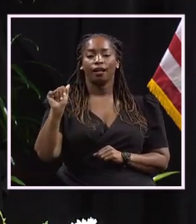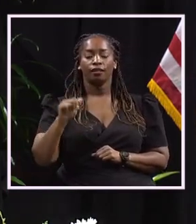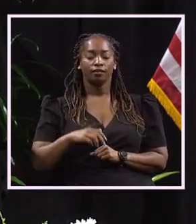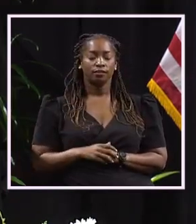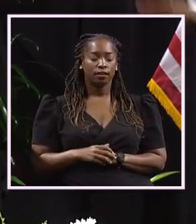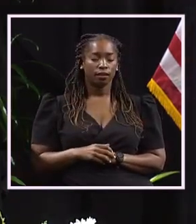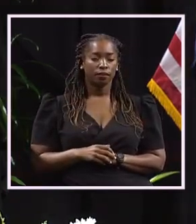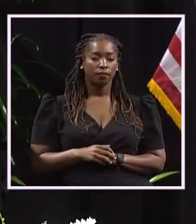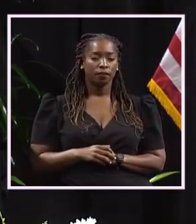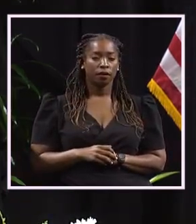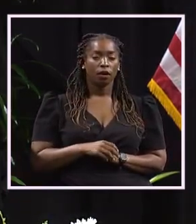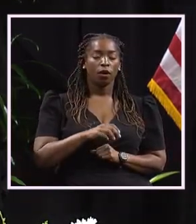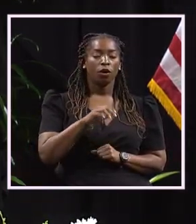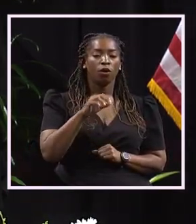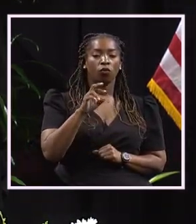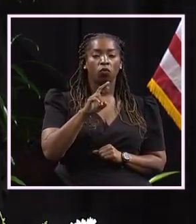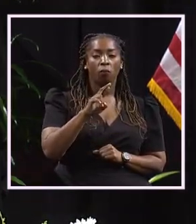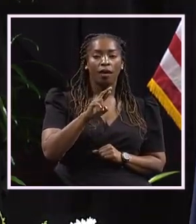Romelo Talent Garcia,